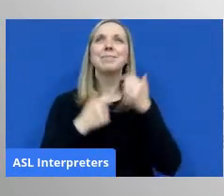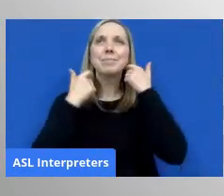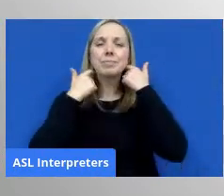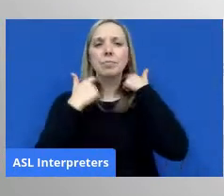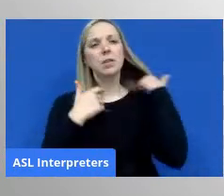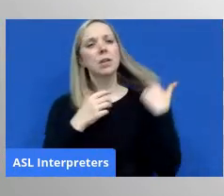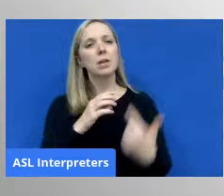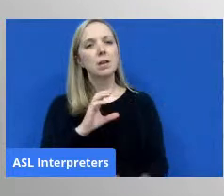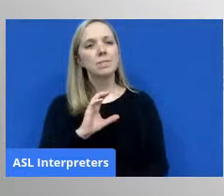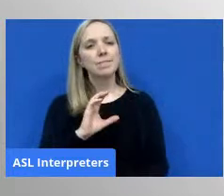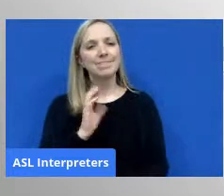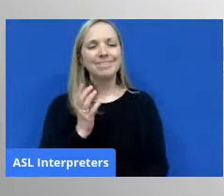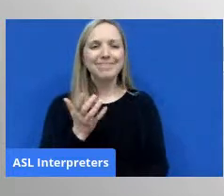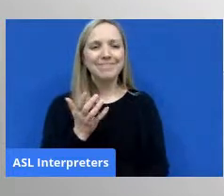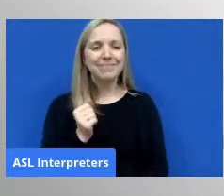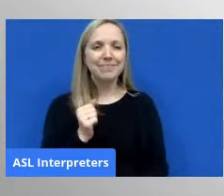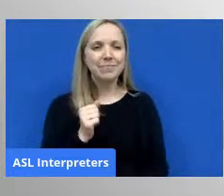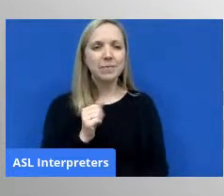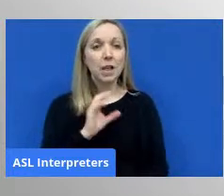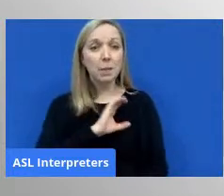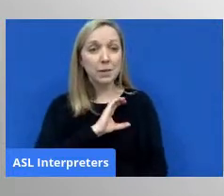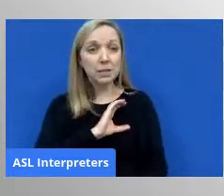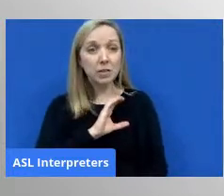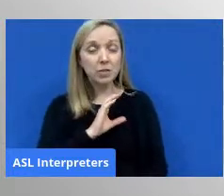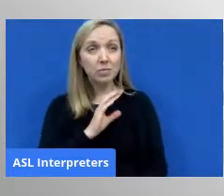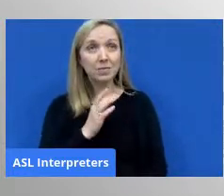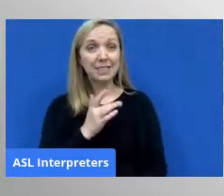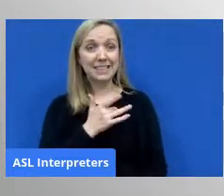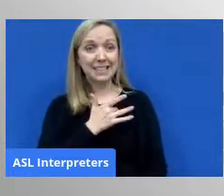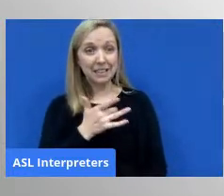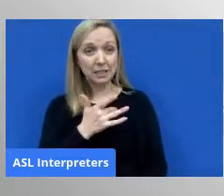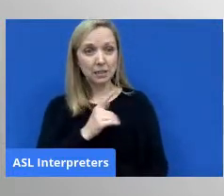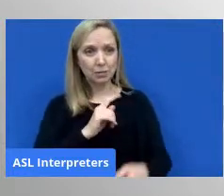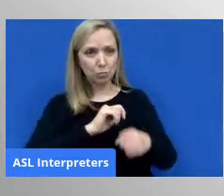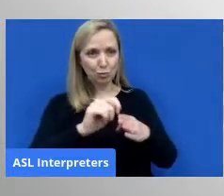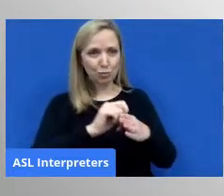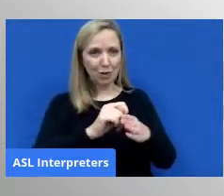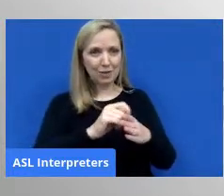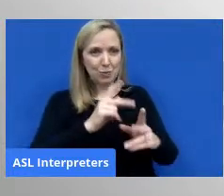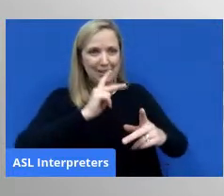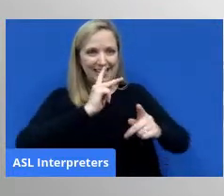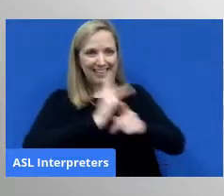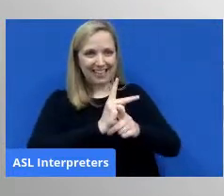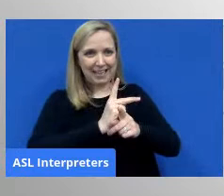his or her primarily are trained to maintain law and order.